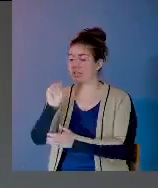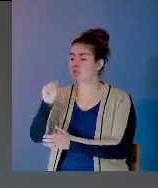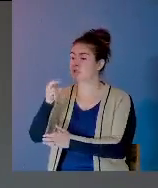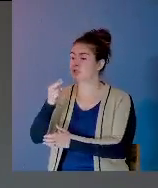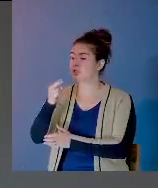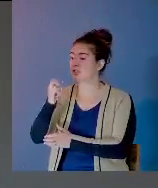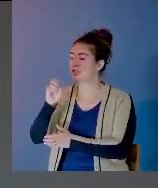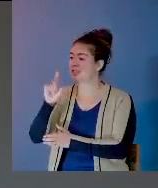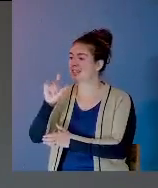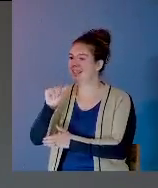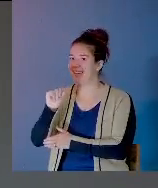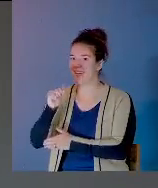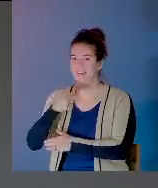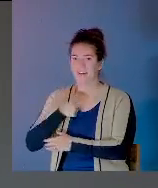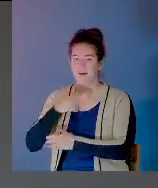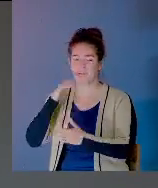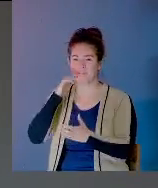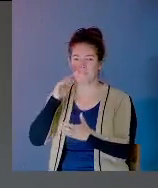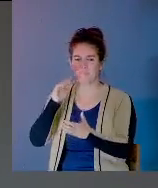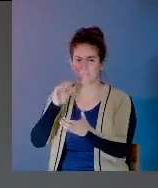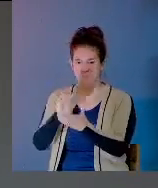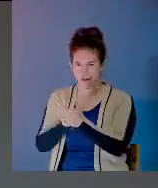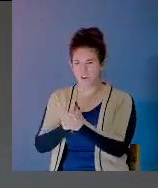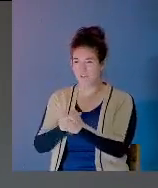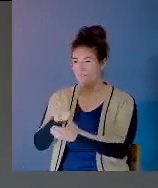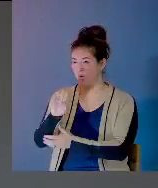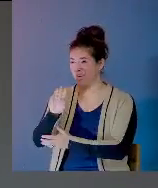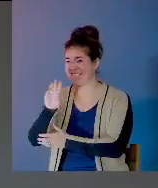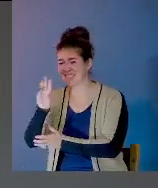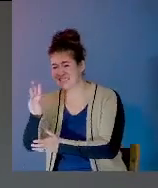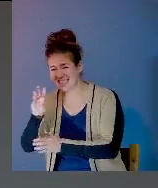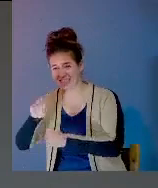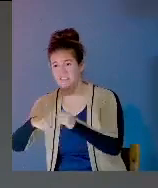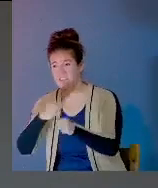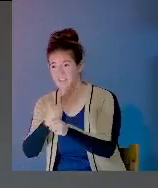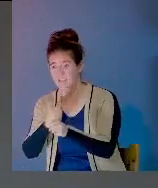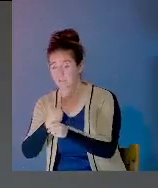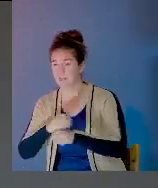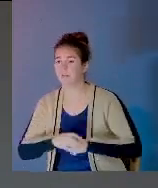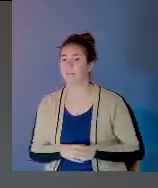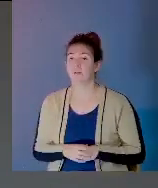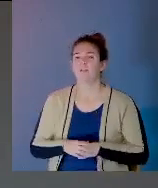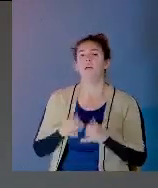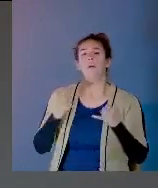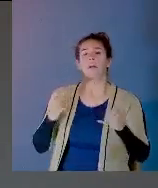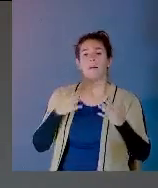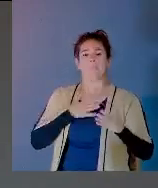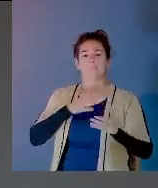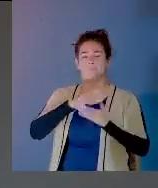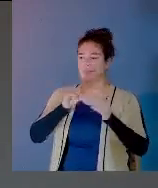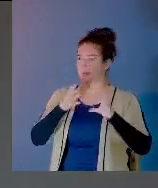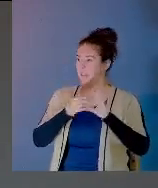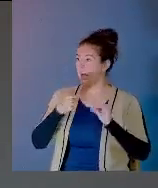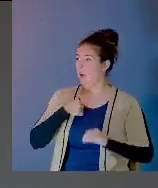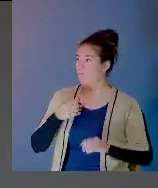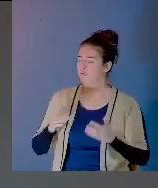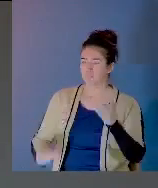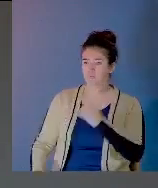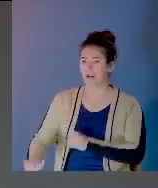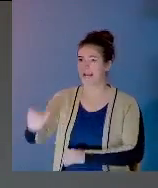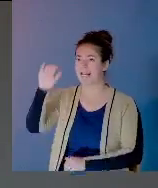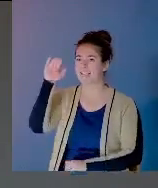Awesome. I was raised in an agnostic household by rabid